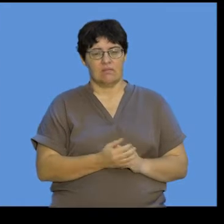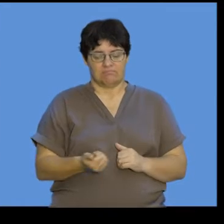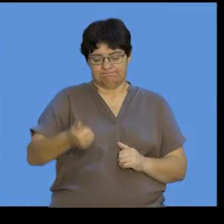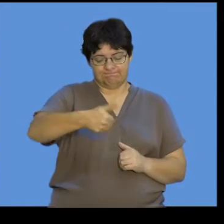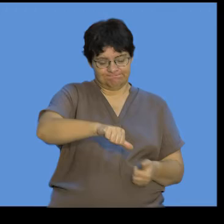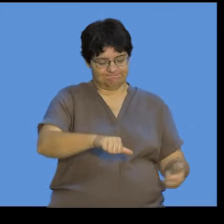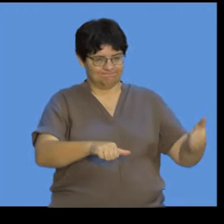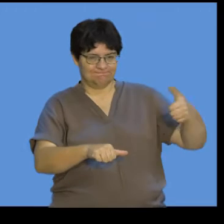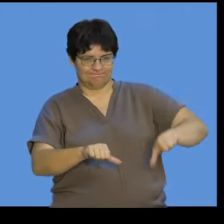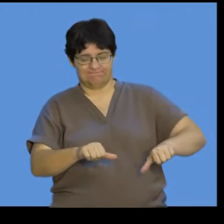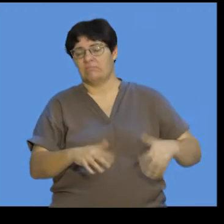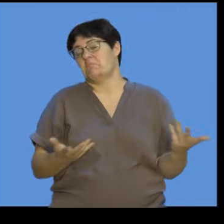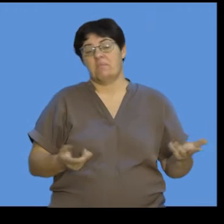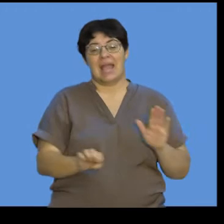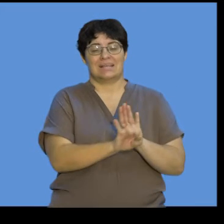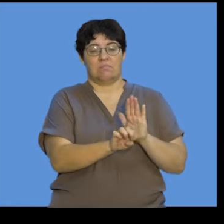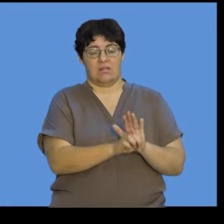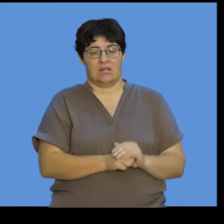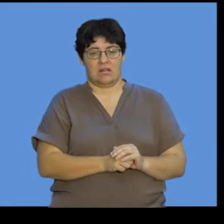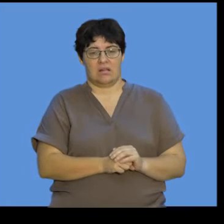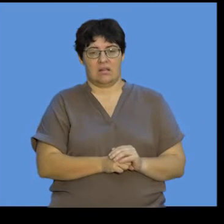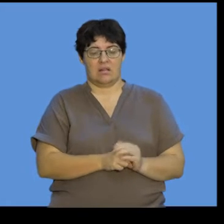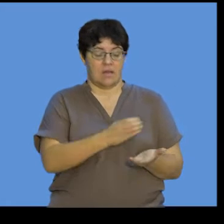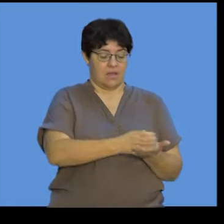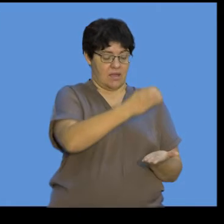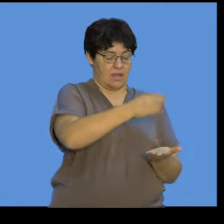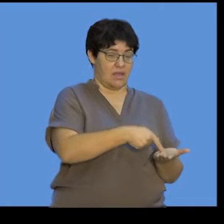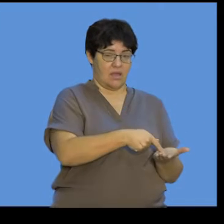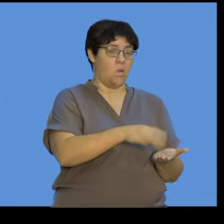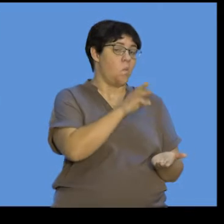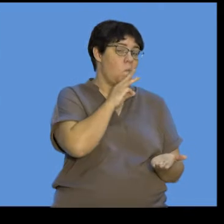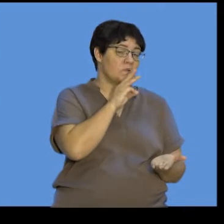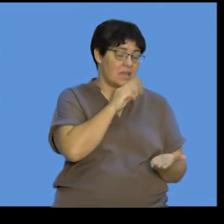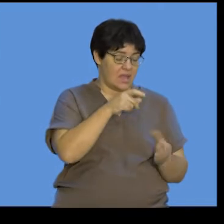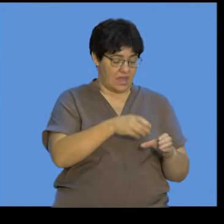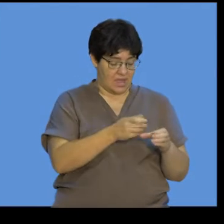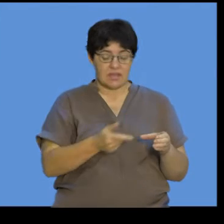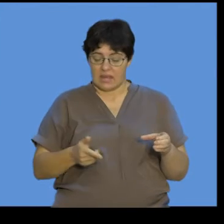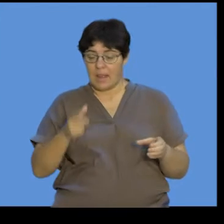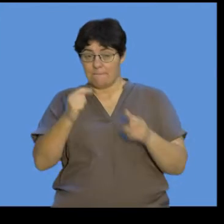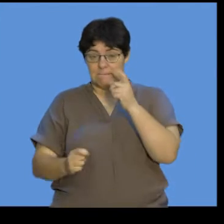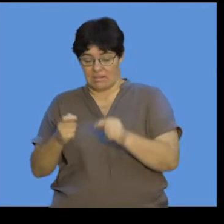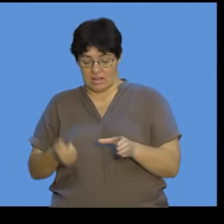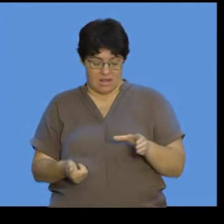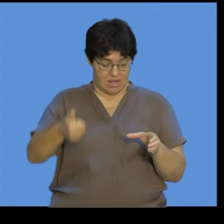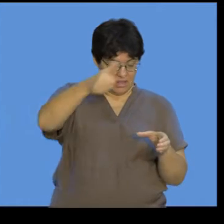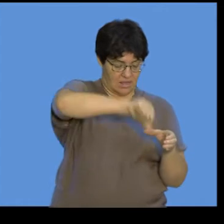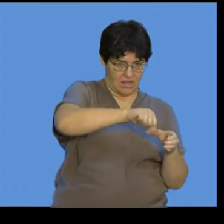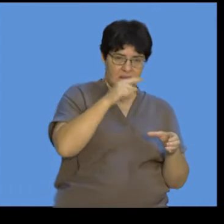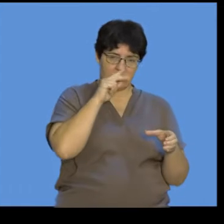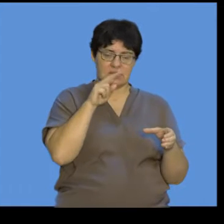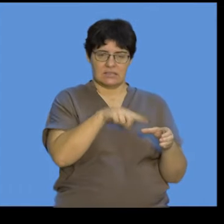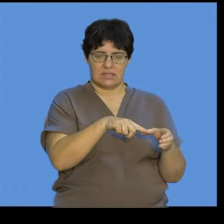have, let's say, a glass full of water and then you add some milk, you'd realize the movement of the